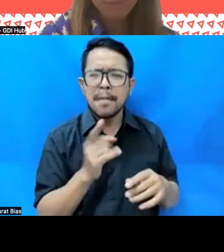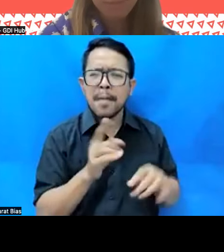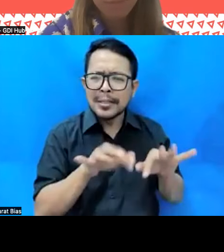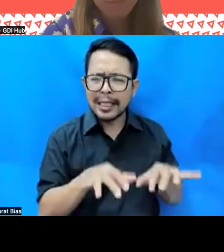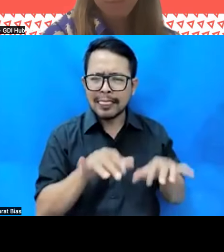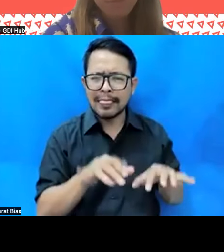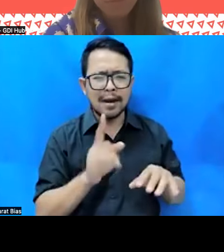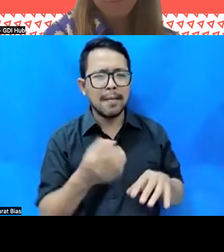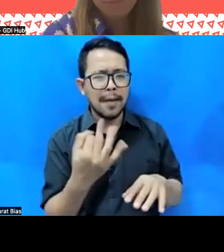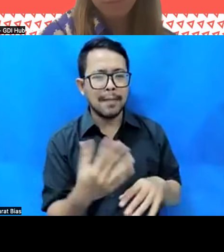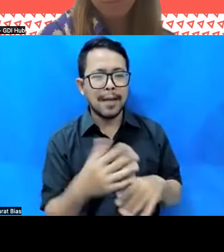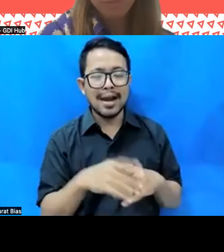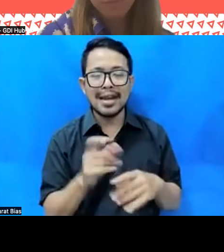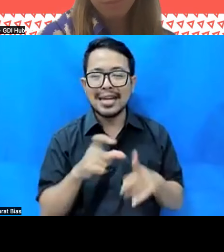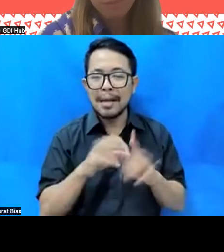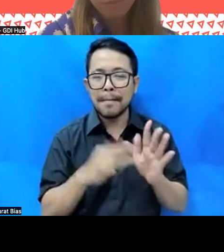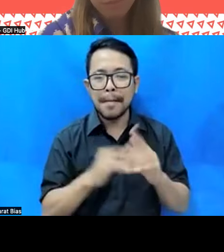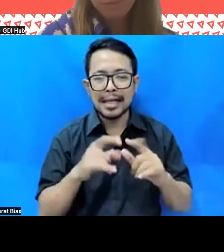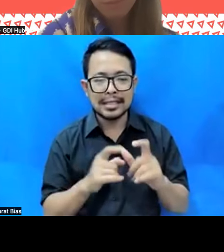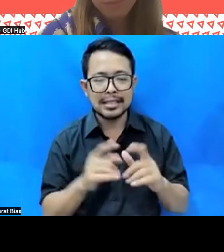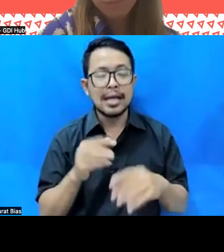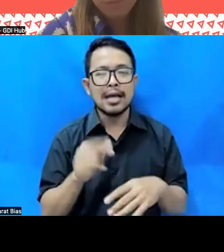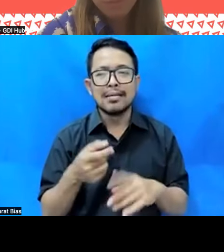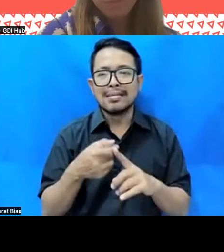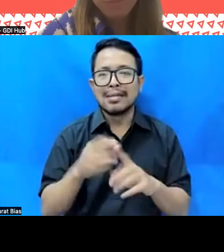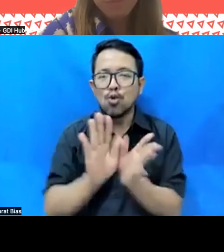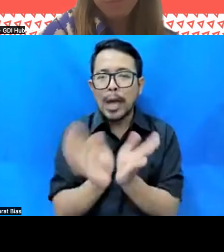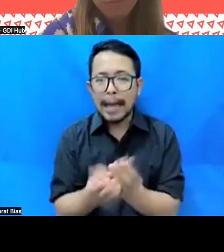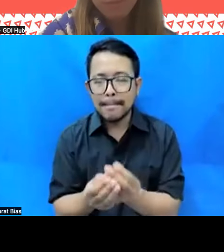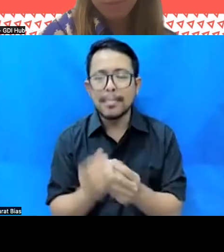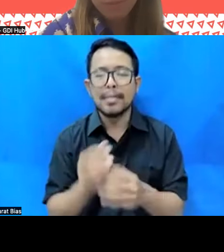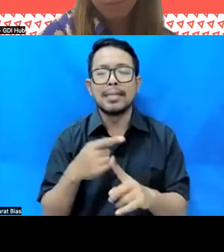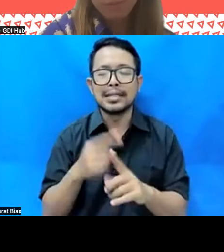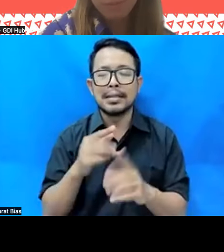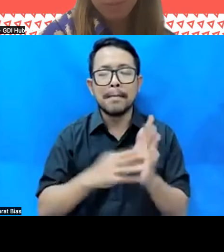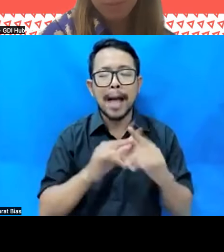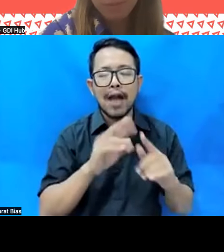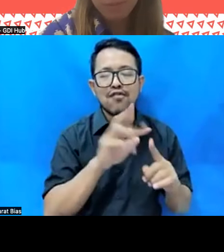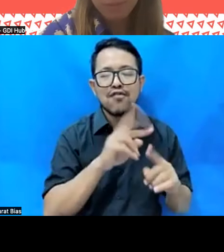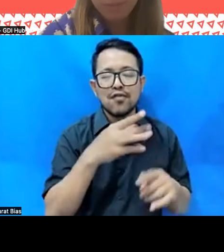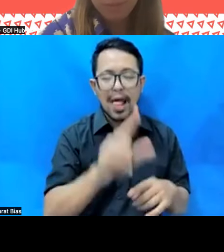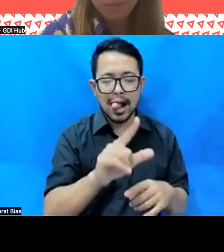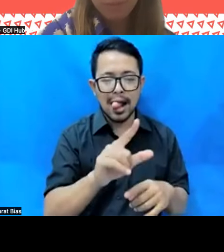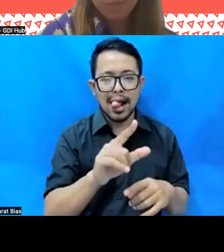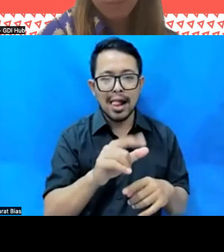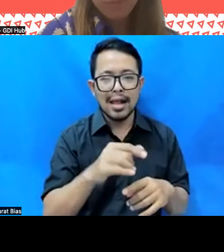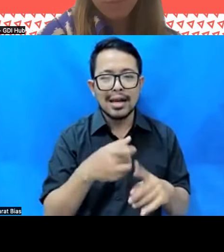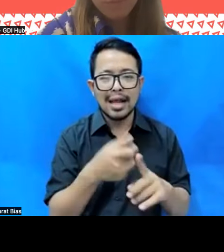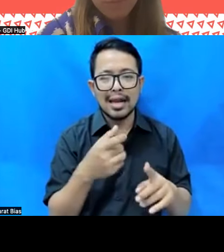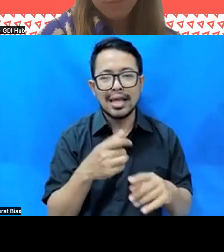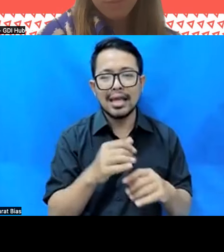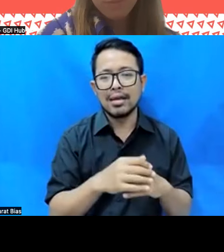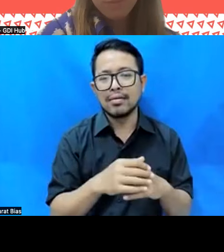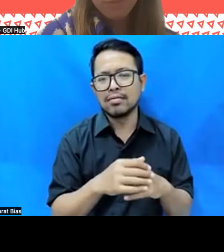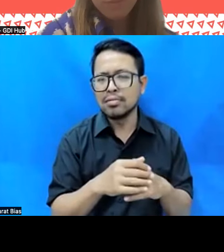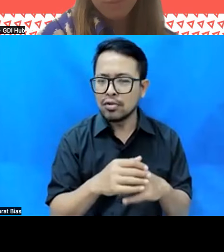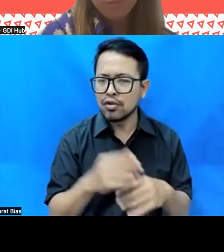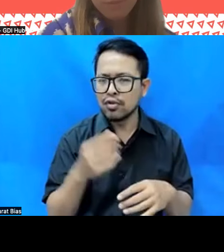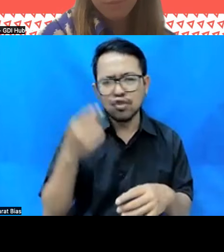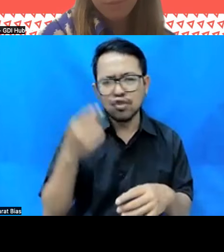column, there are several questions, I think, from Dimas Anindito from UGM, as well as from Marvel F. Utomo from Australian University